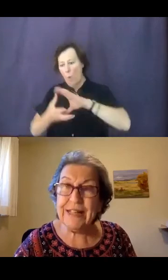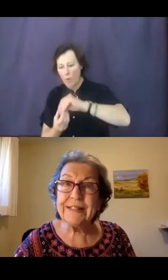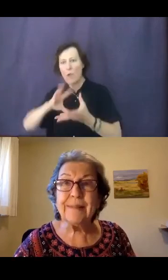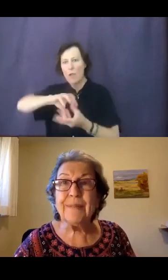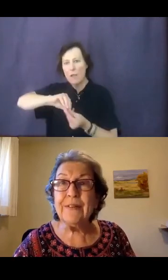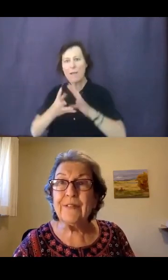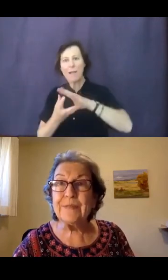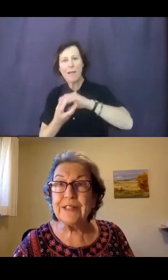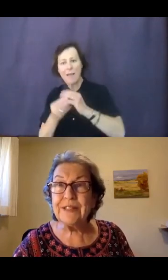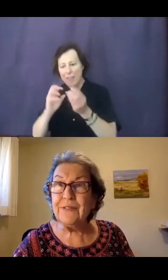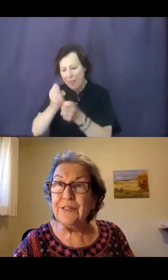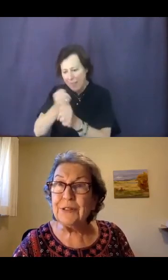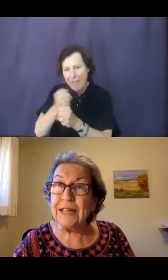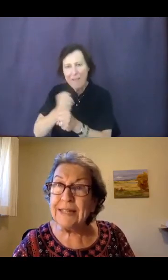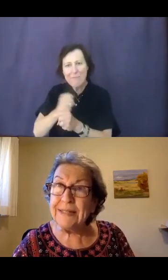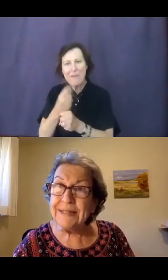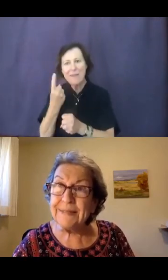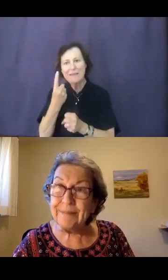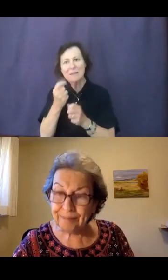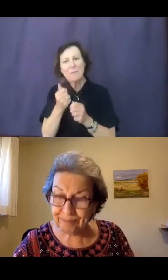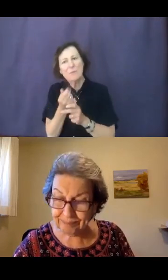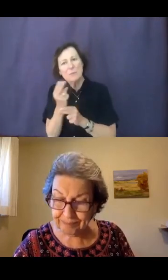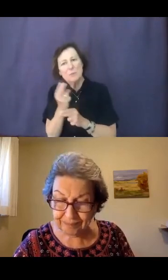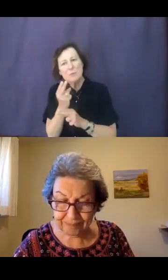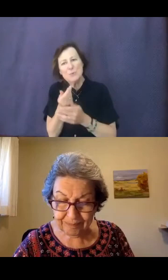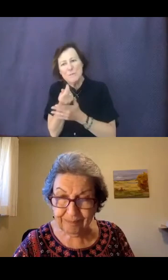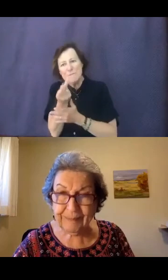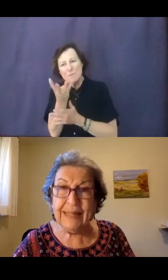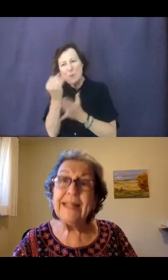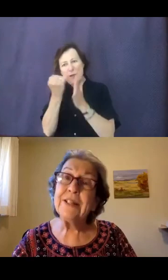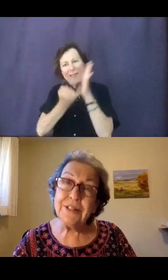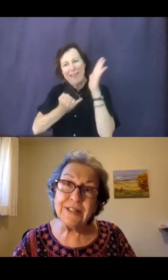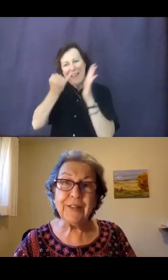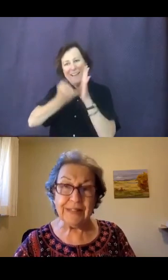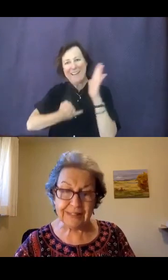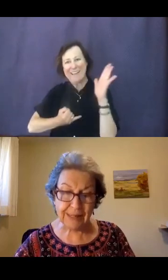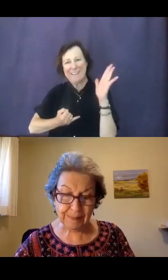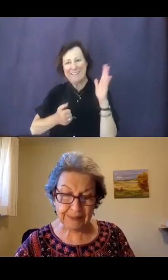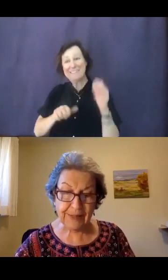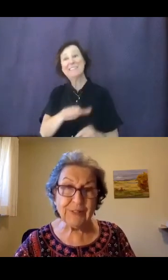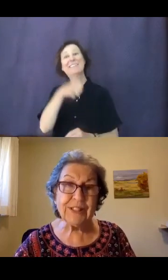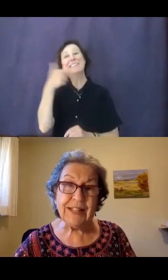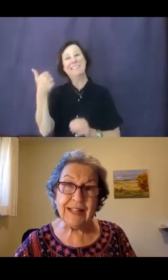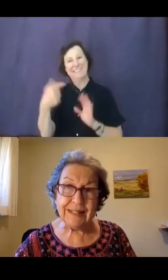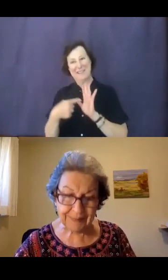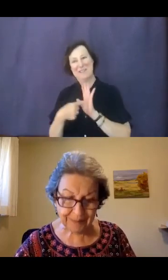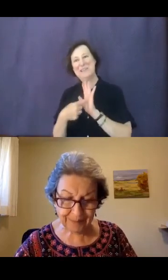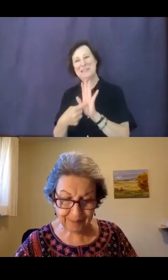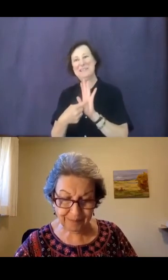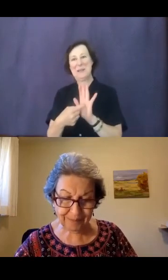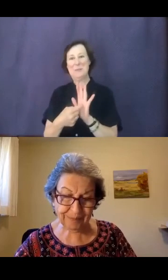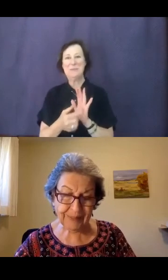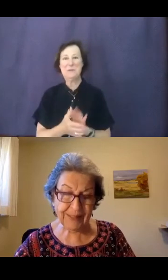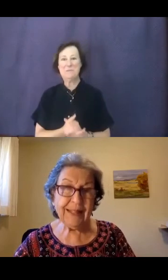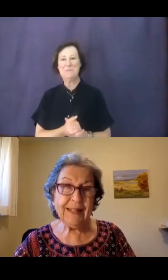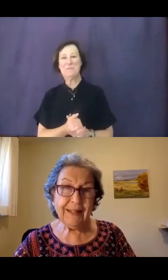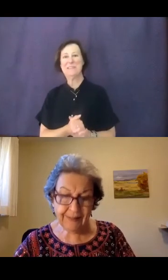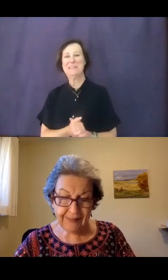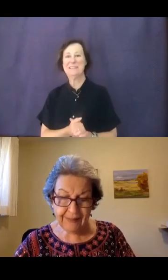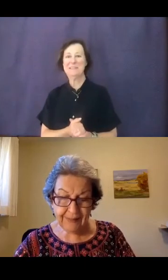to create something from just a few lines? Here's another example, another slide.